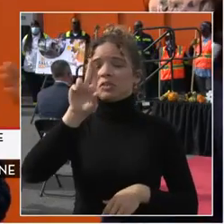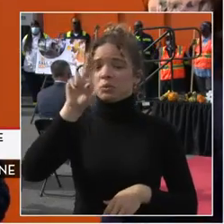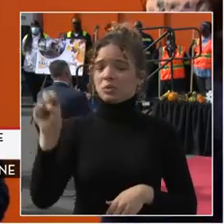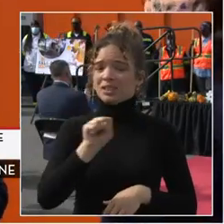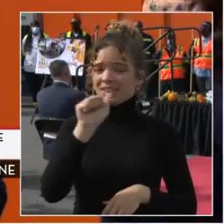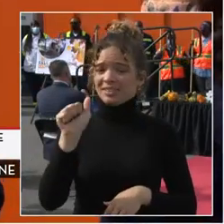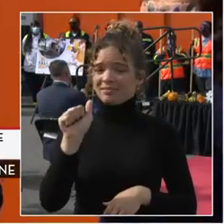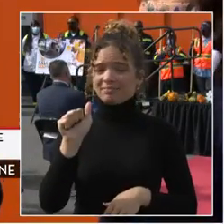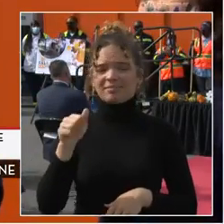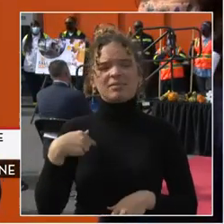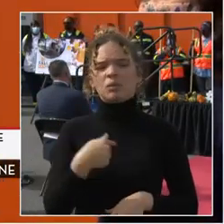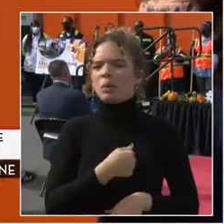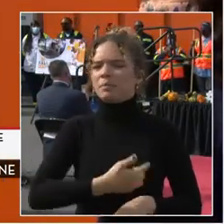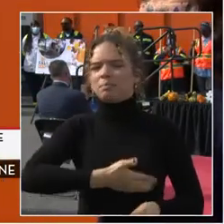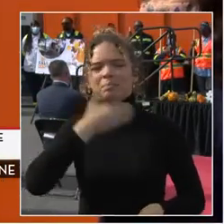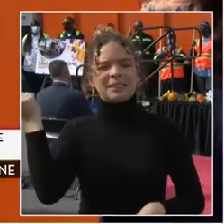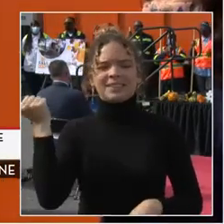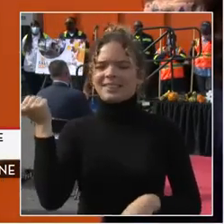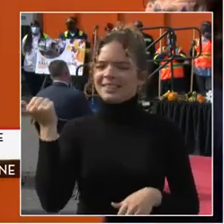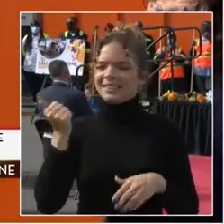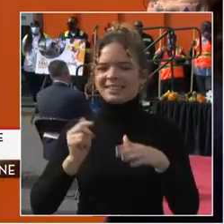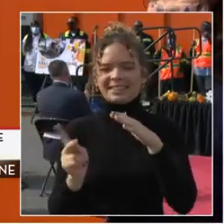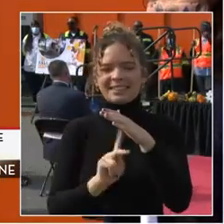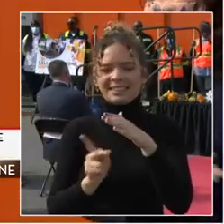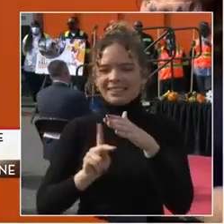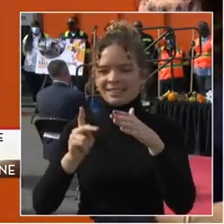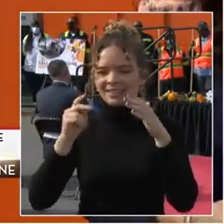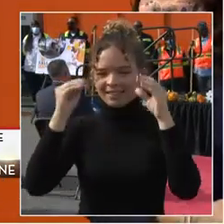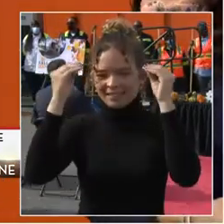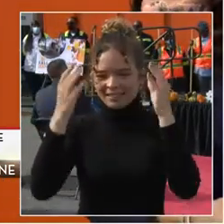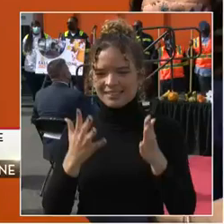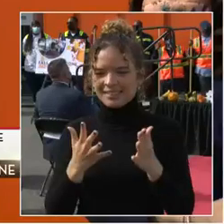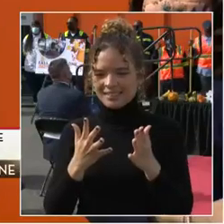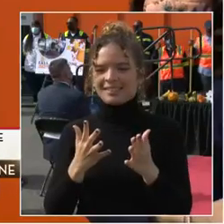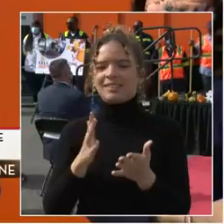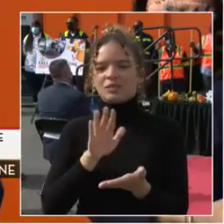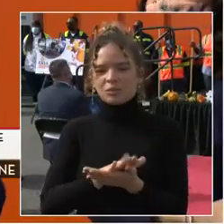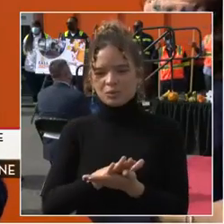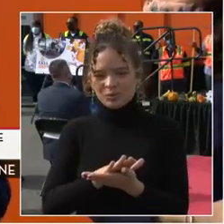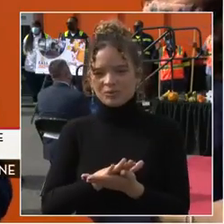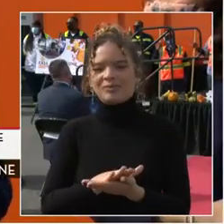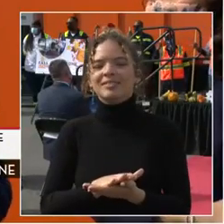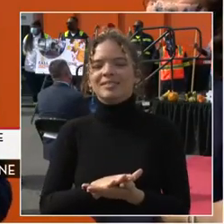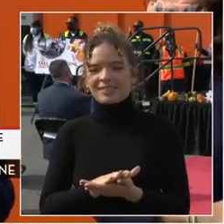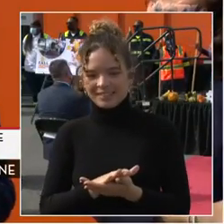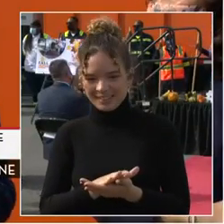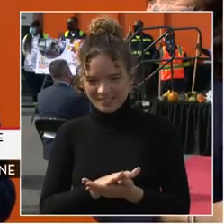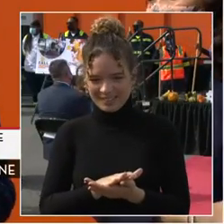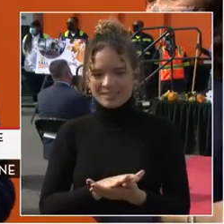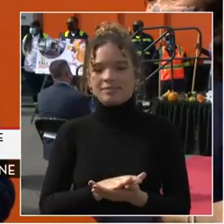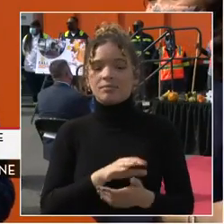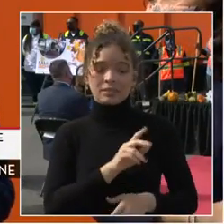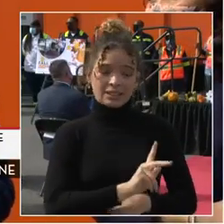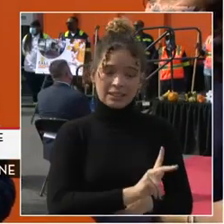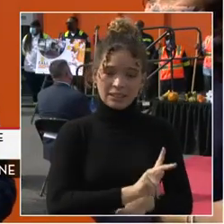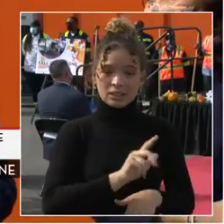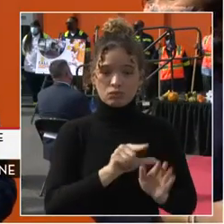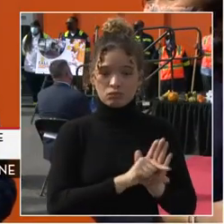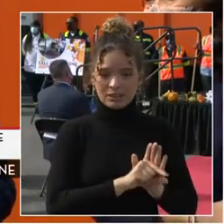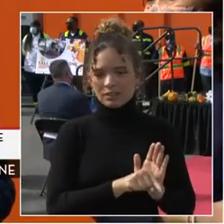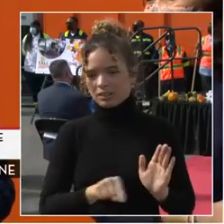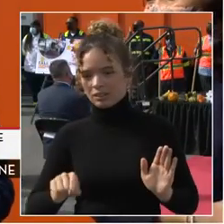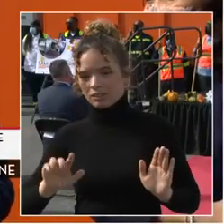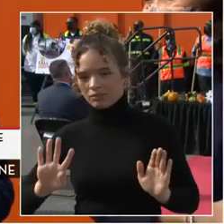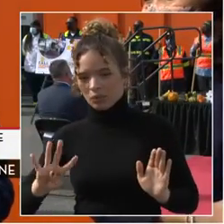do pre-K 3, pre-K 4, and we have outstanding teachers that are helping our